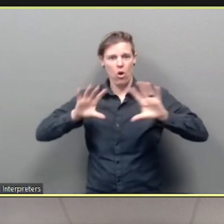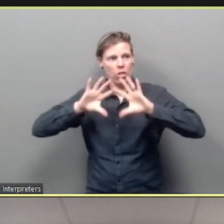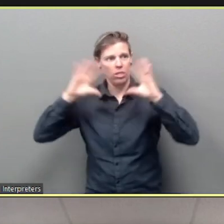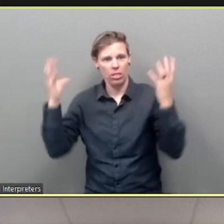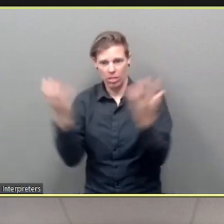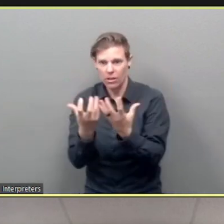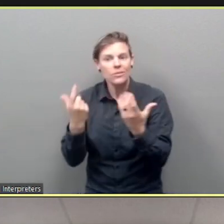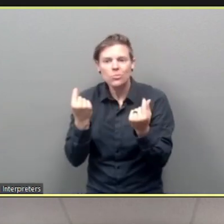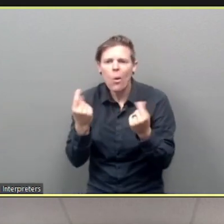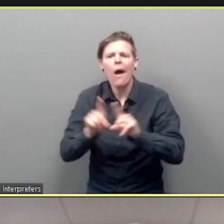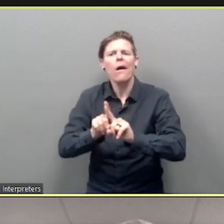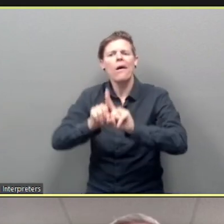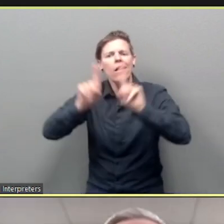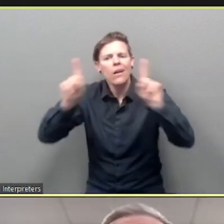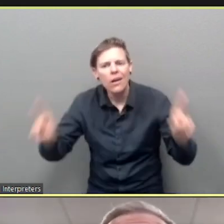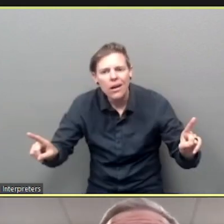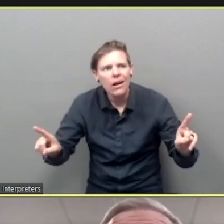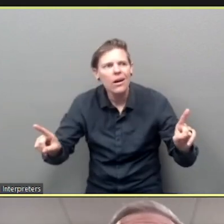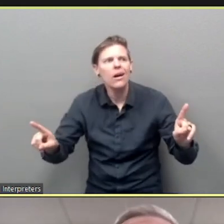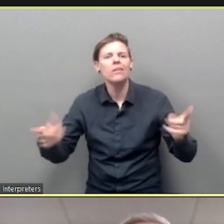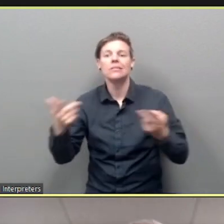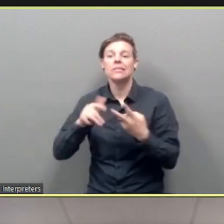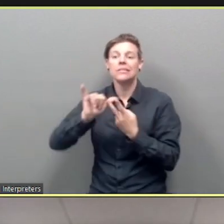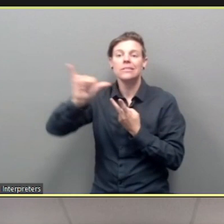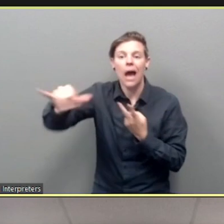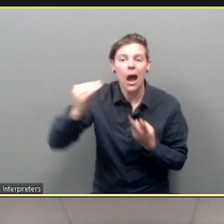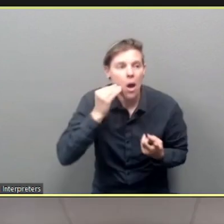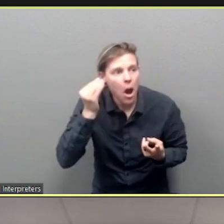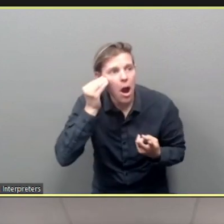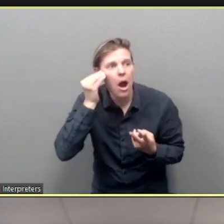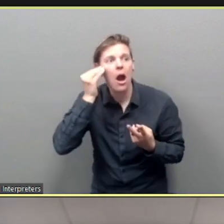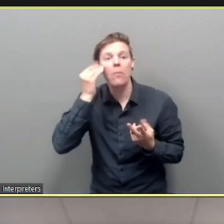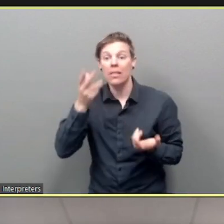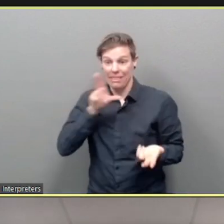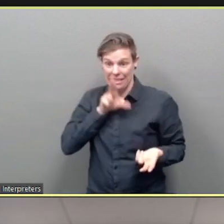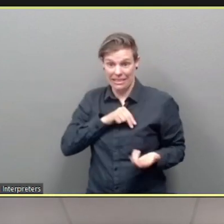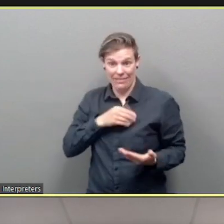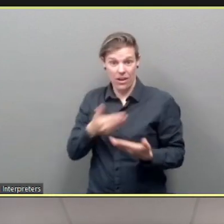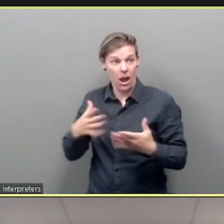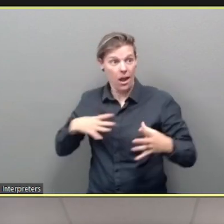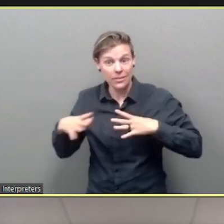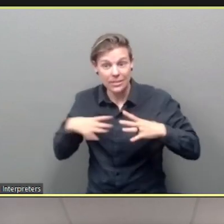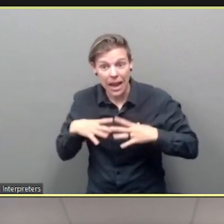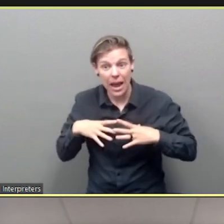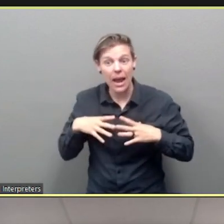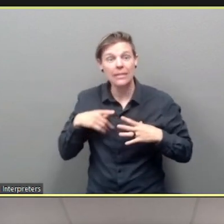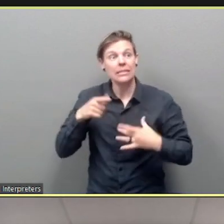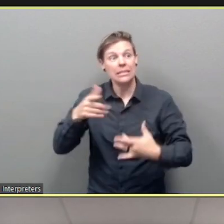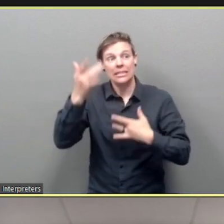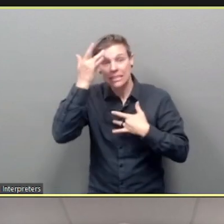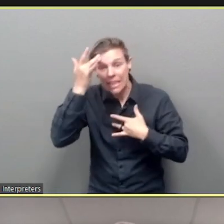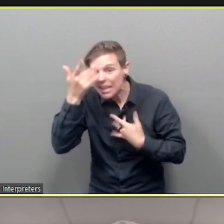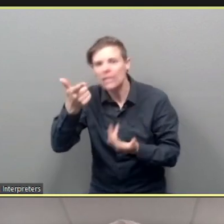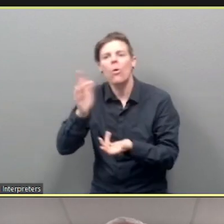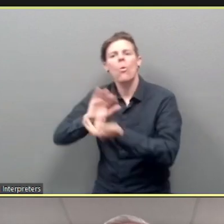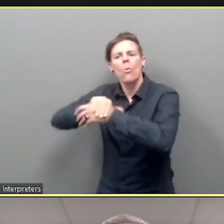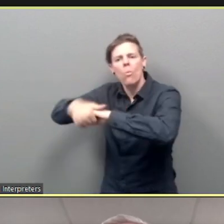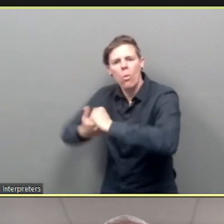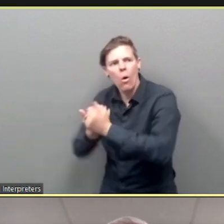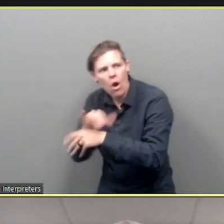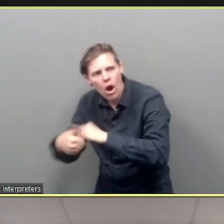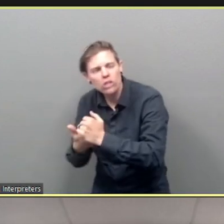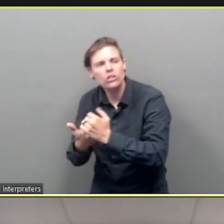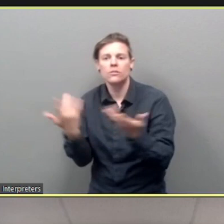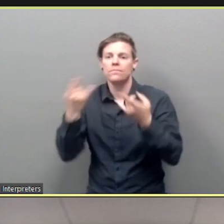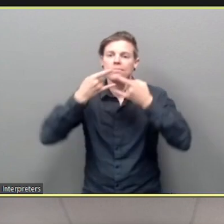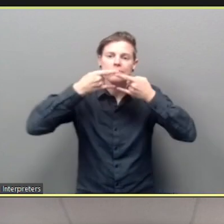Christine talked about staying home, even from Thanksgiving. If you're sick, you know, washing your hands, wearing masks, very